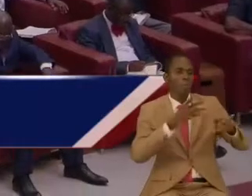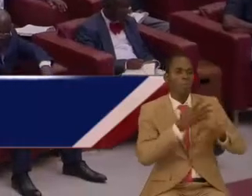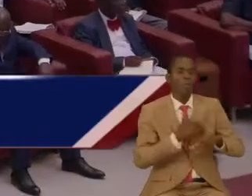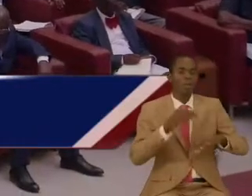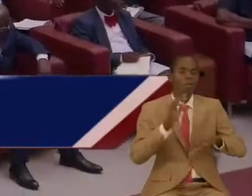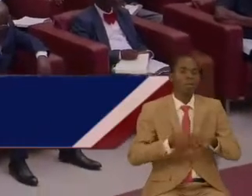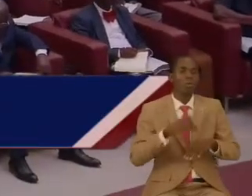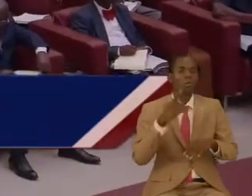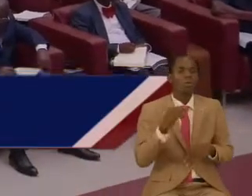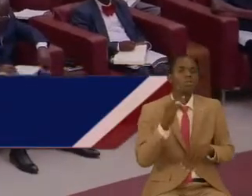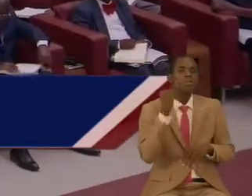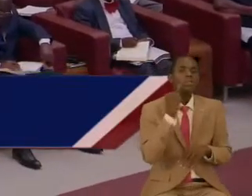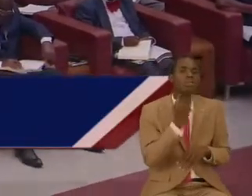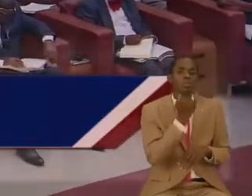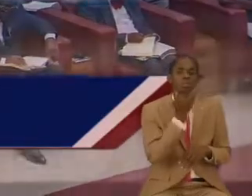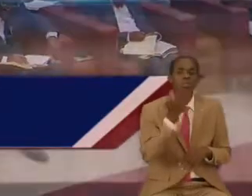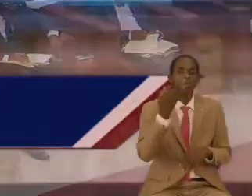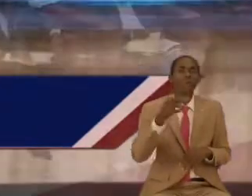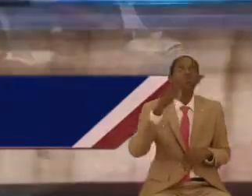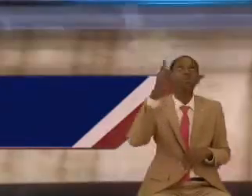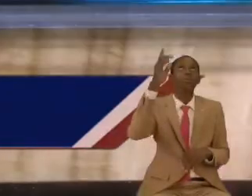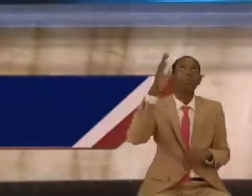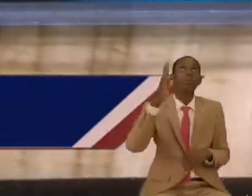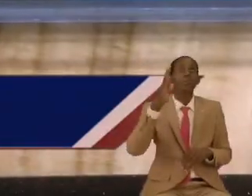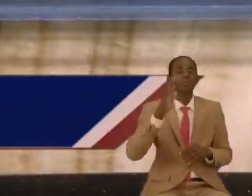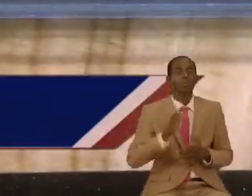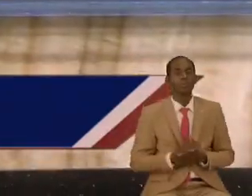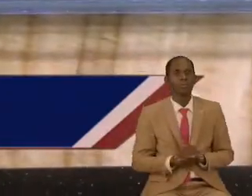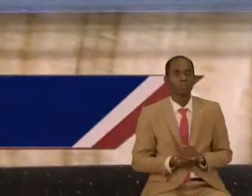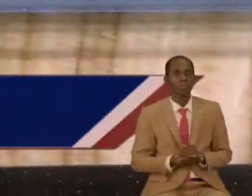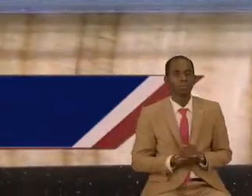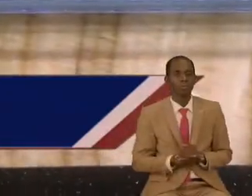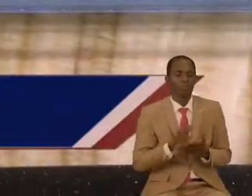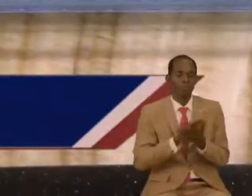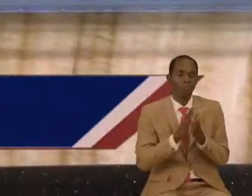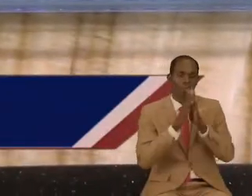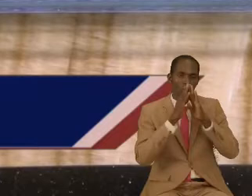upon the Israel of God.